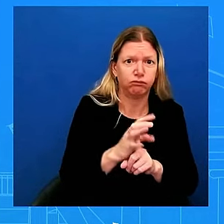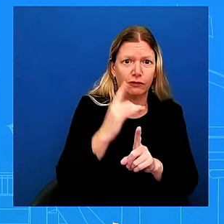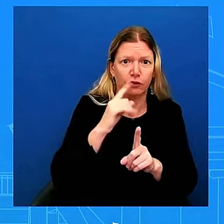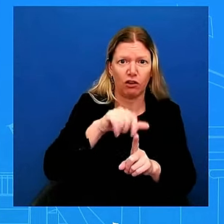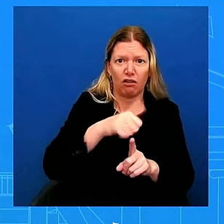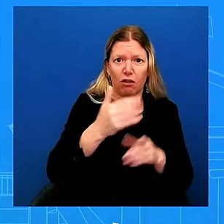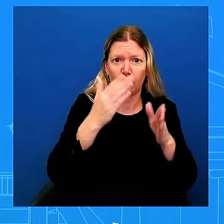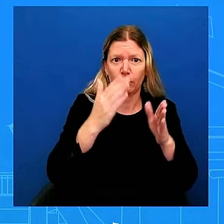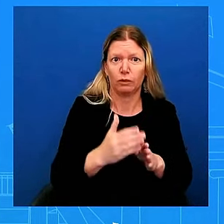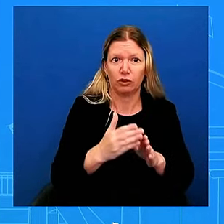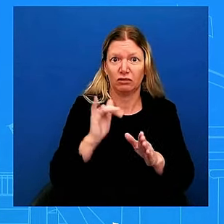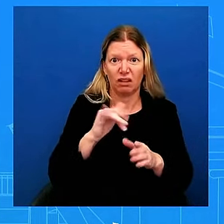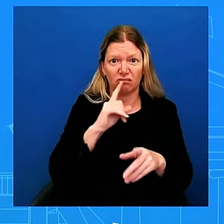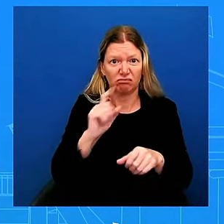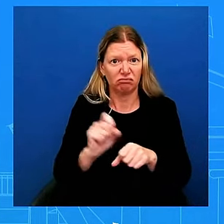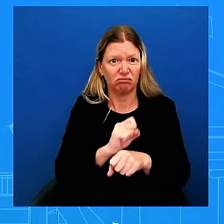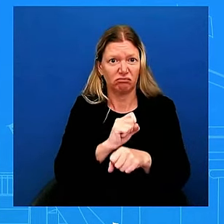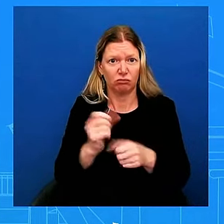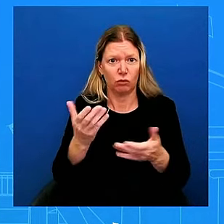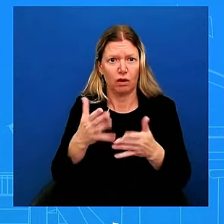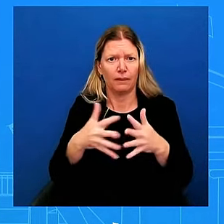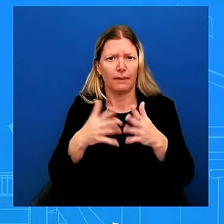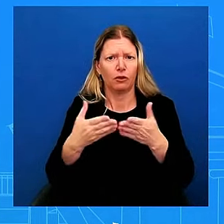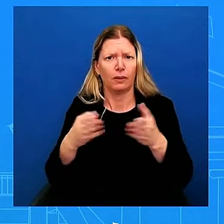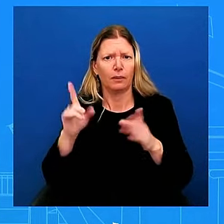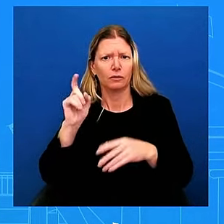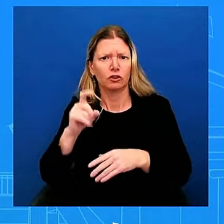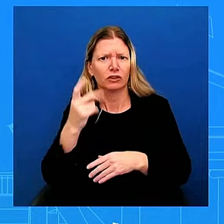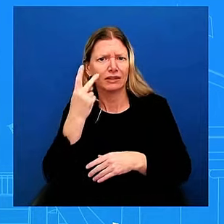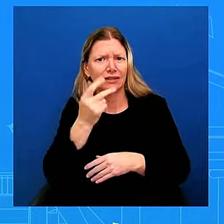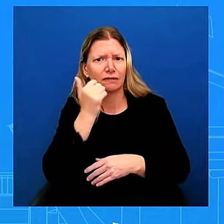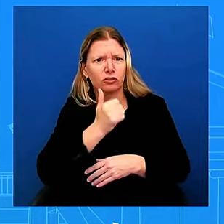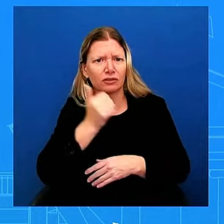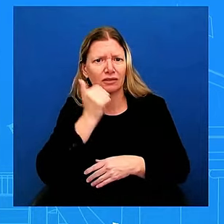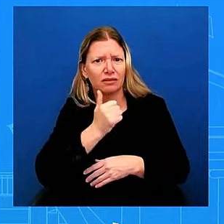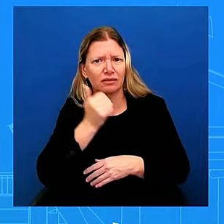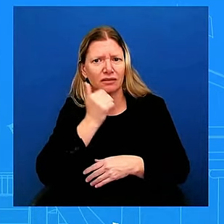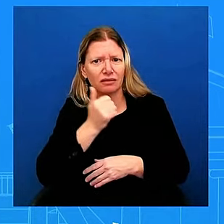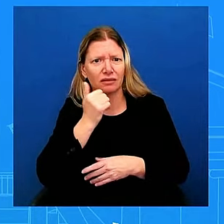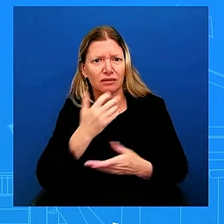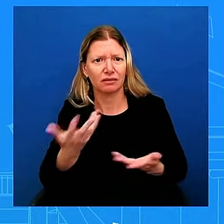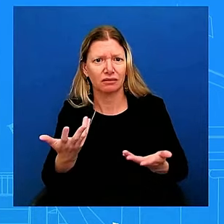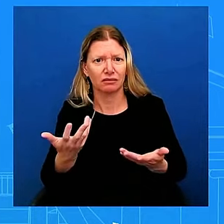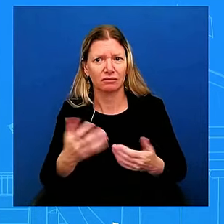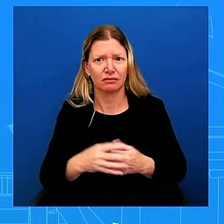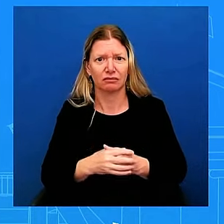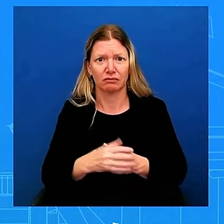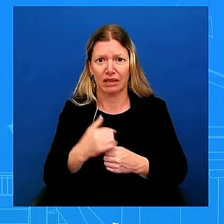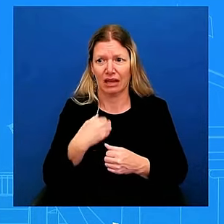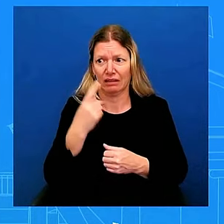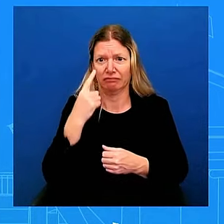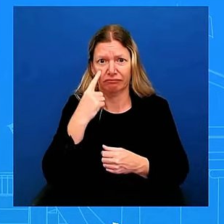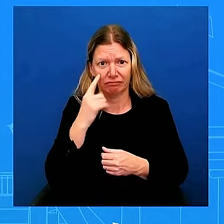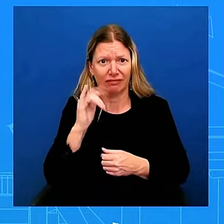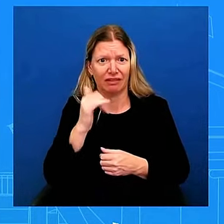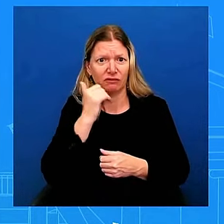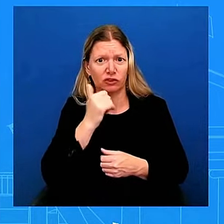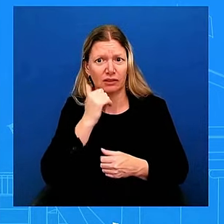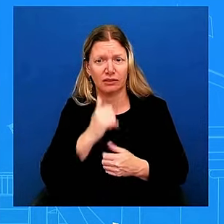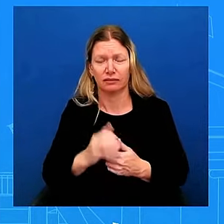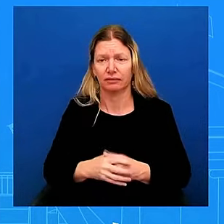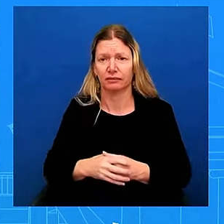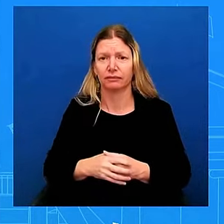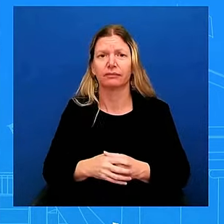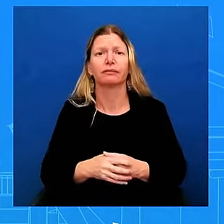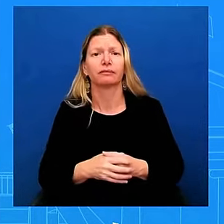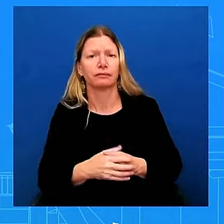see every single day. It is what I indeed do. Thank you, Secretary. Is the Secret Service stretched